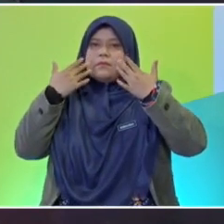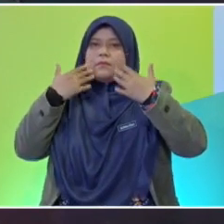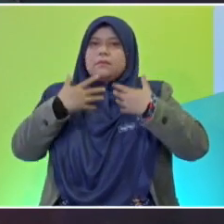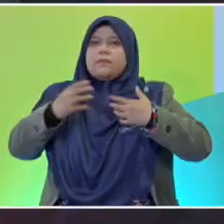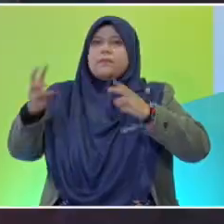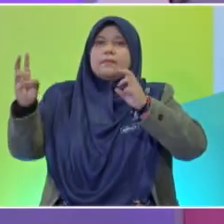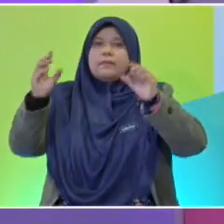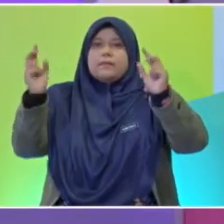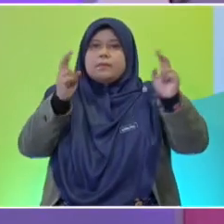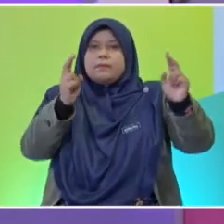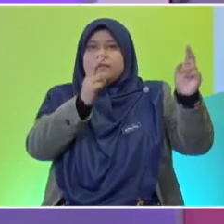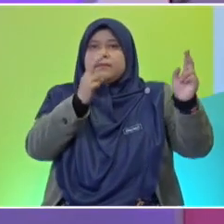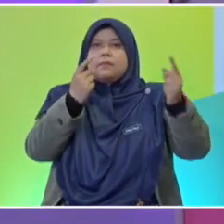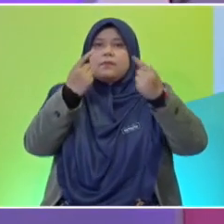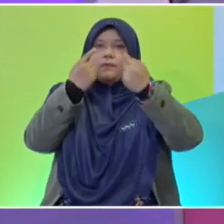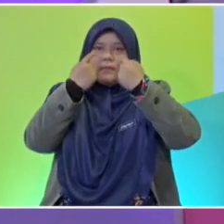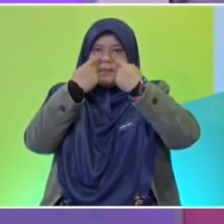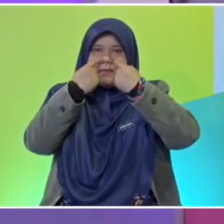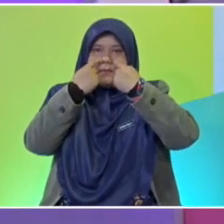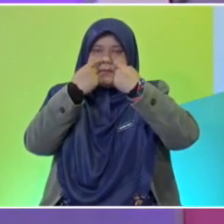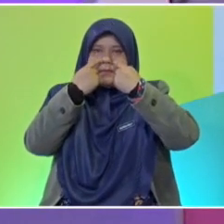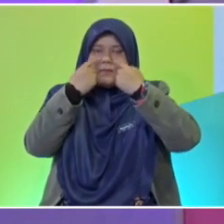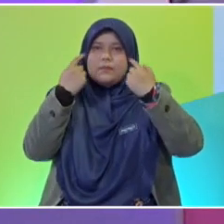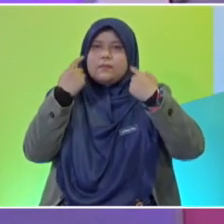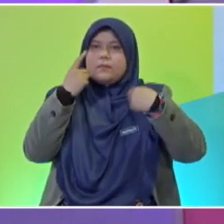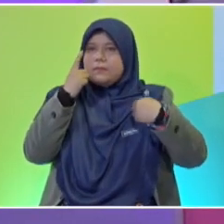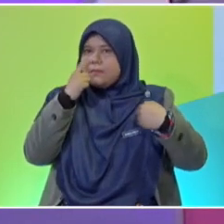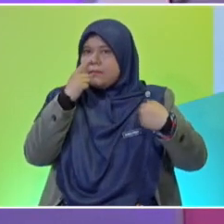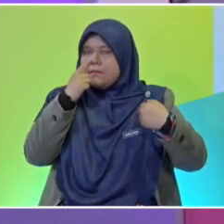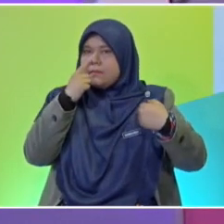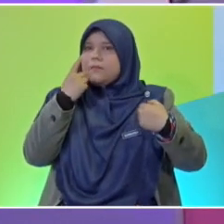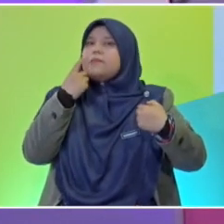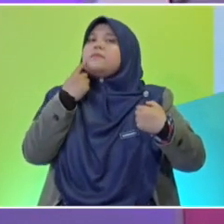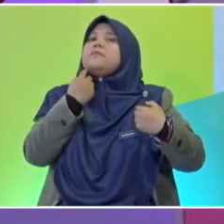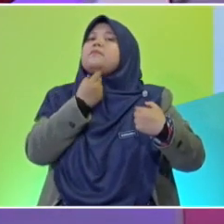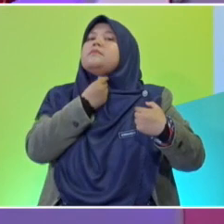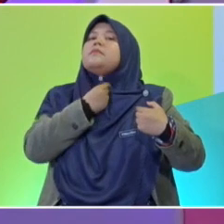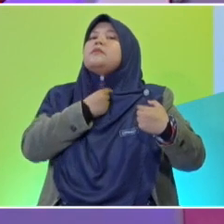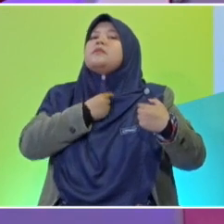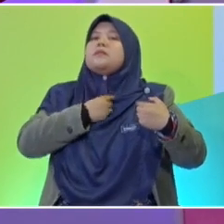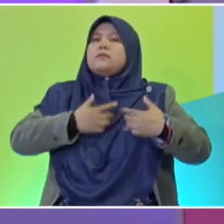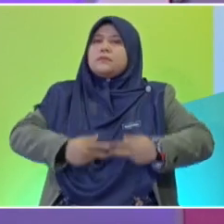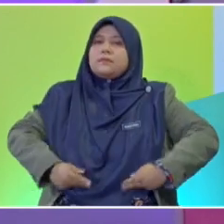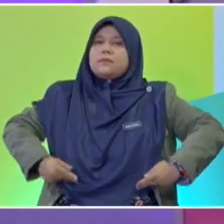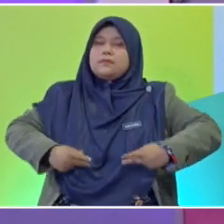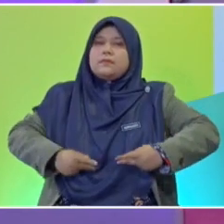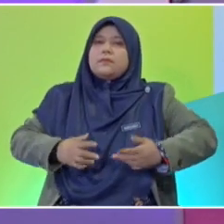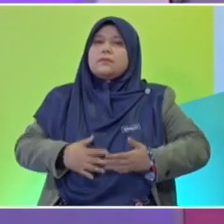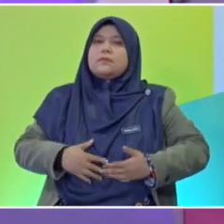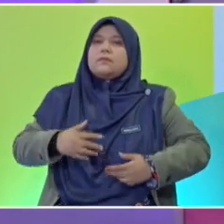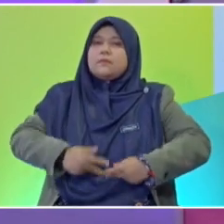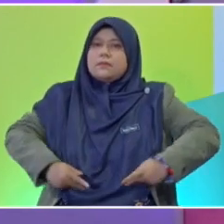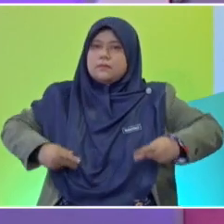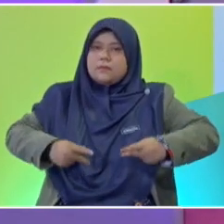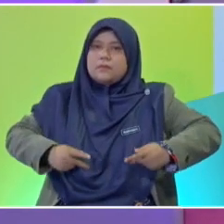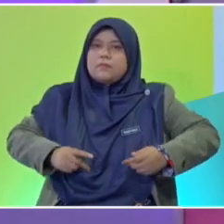the air will go through the oxygen, nose. right? Yes. Okay. And then your trachea and to the lungs. So the lungs